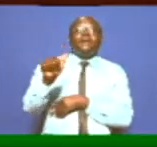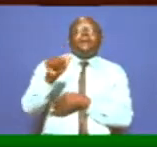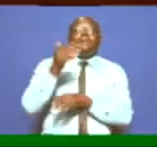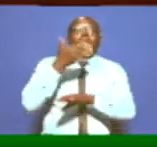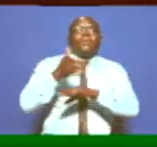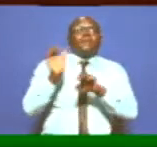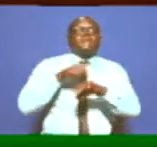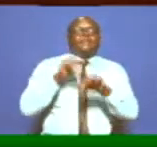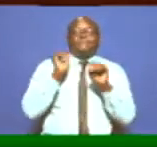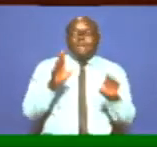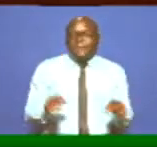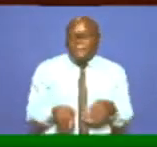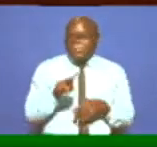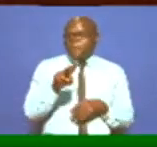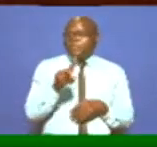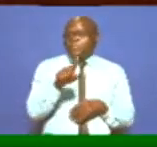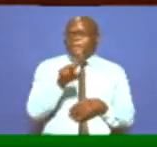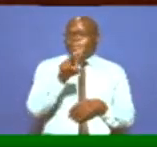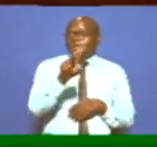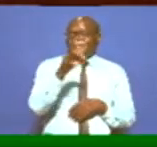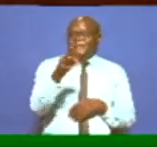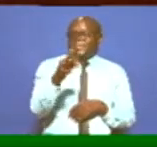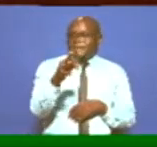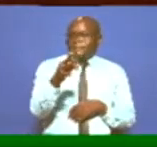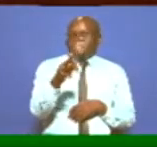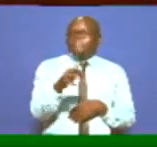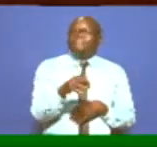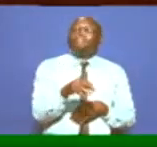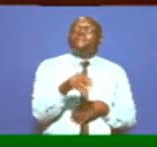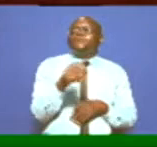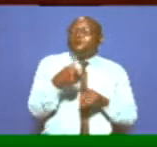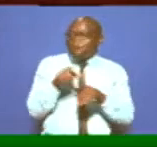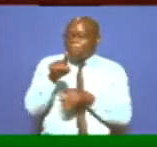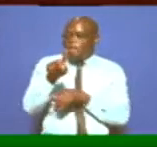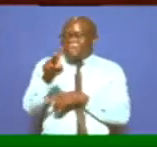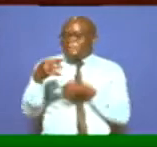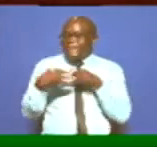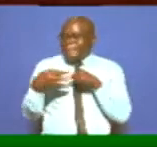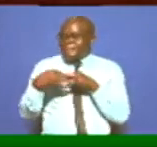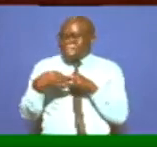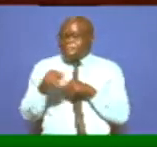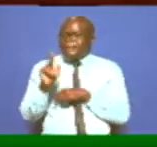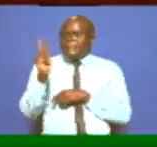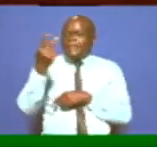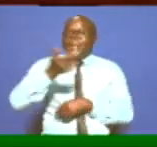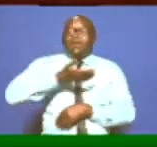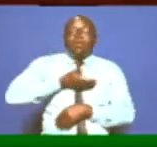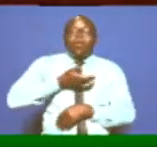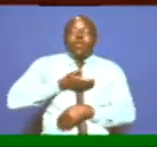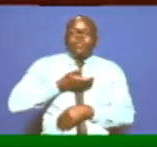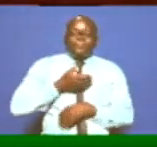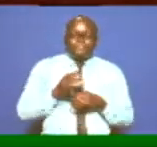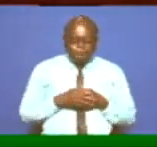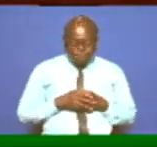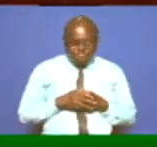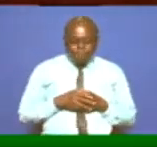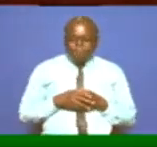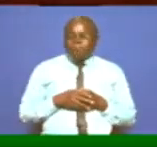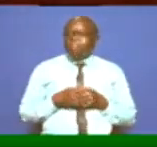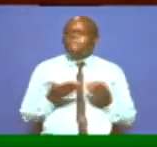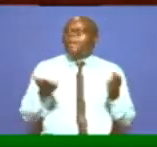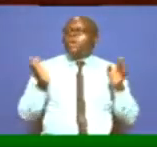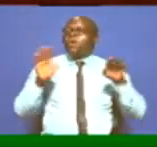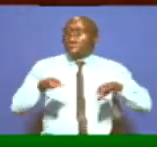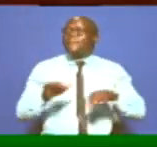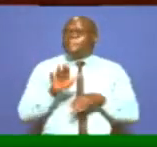that 123 out of the 128 oil marketing companies, Mr. Speaker, are Kenyan-owned, and their collapse would